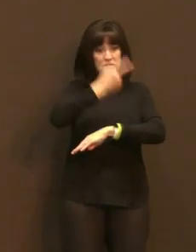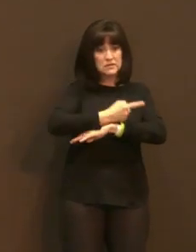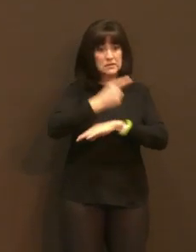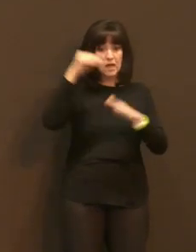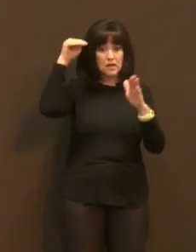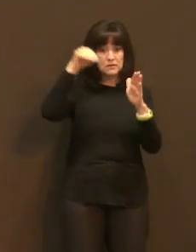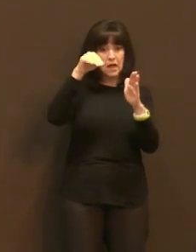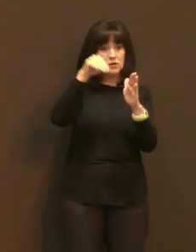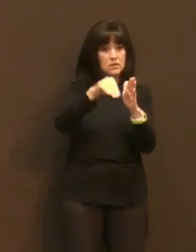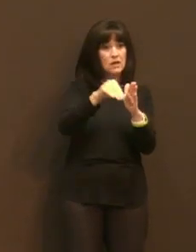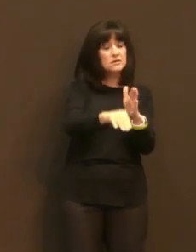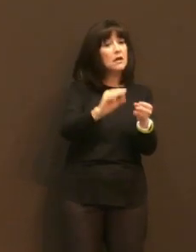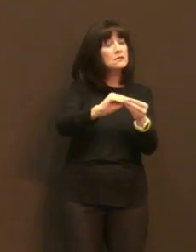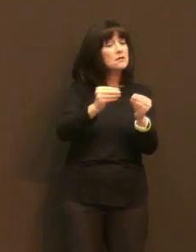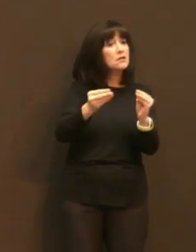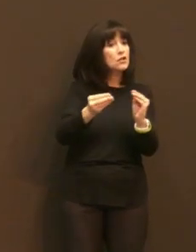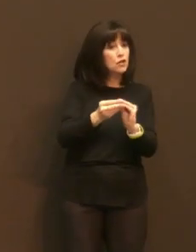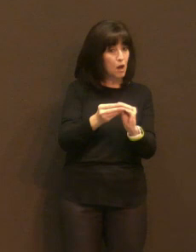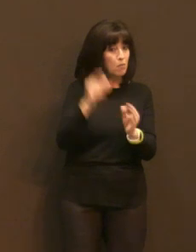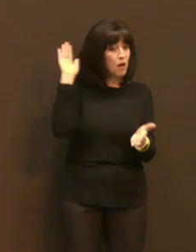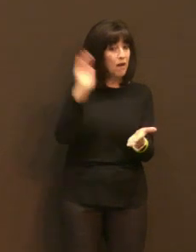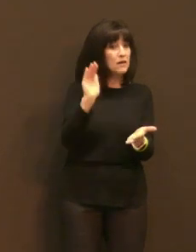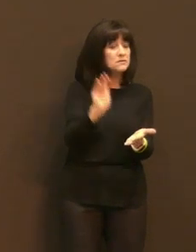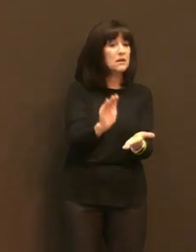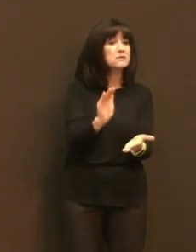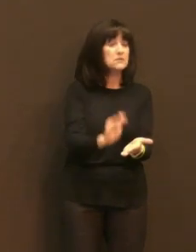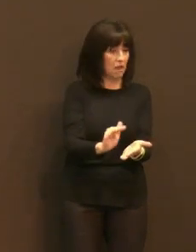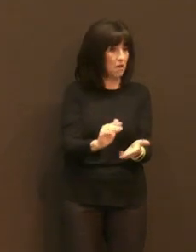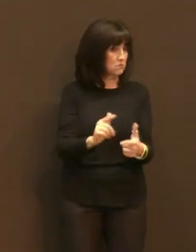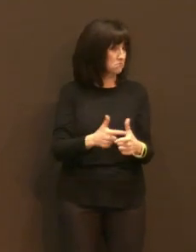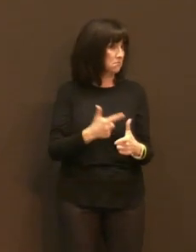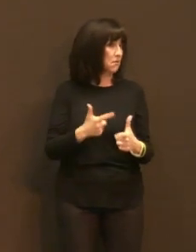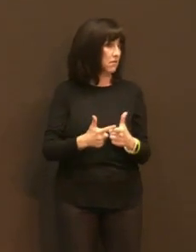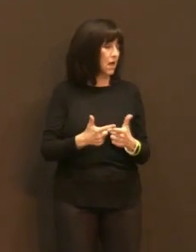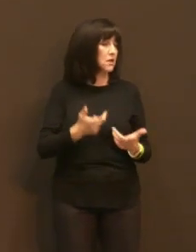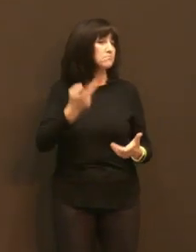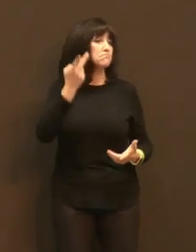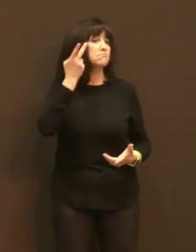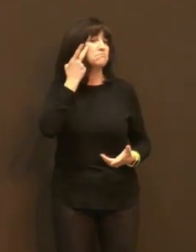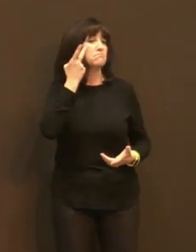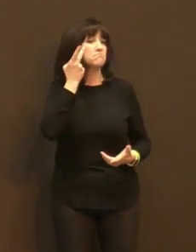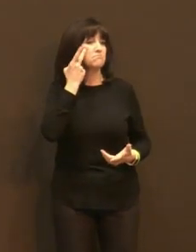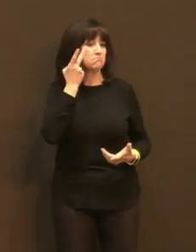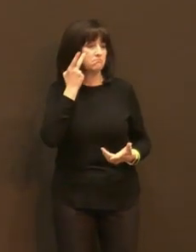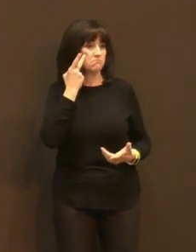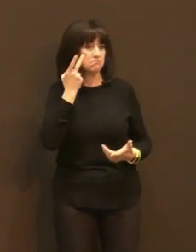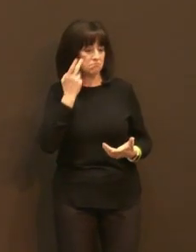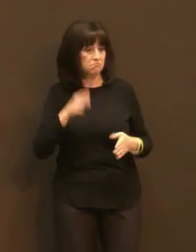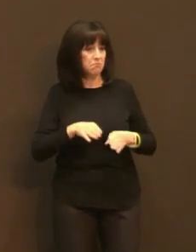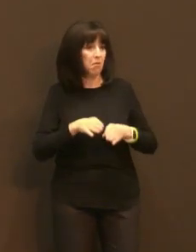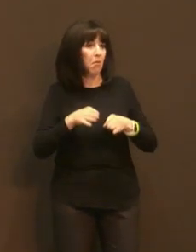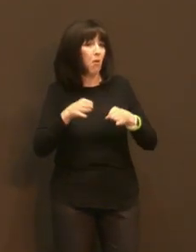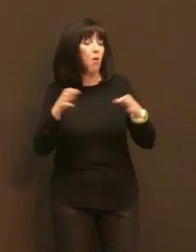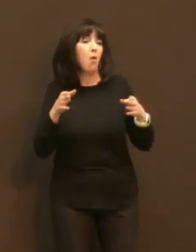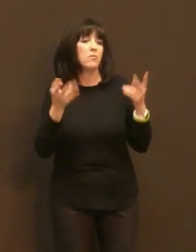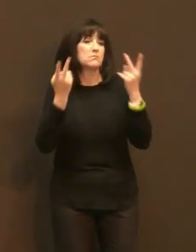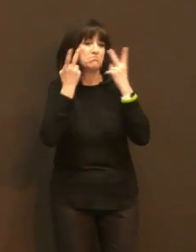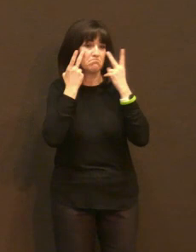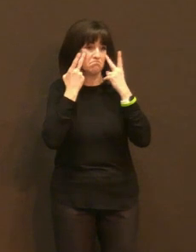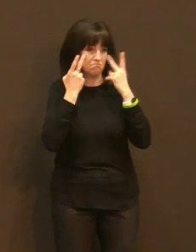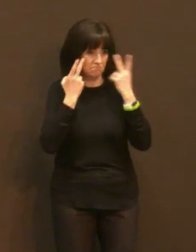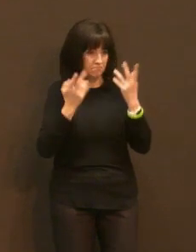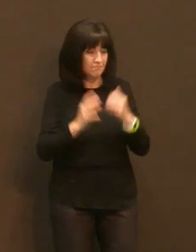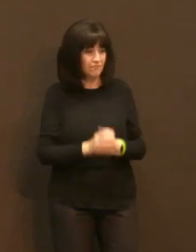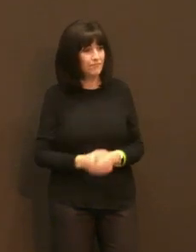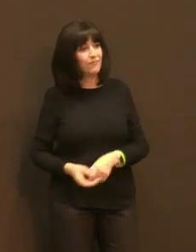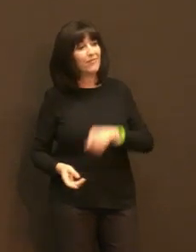some changes there. So with that, I'd open it up to questions. And Meredith, we said we would